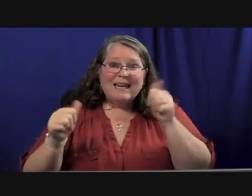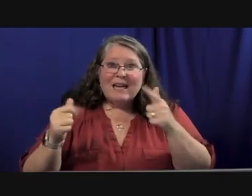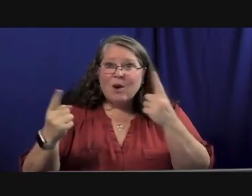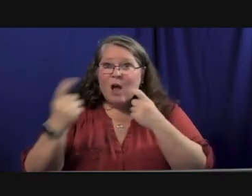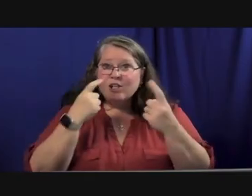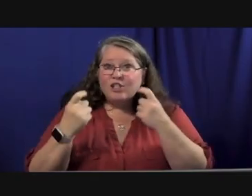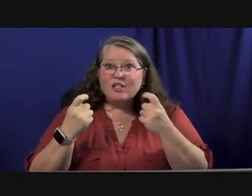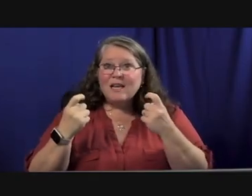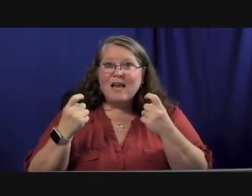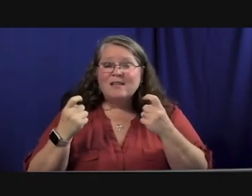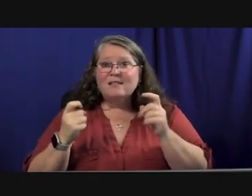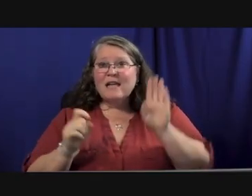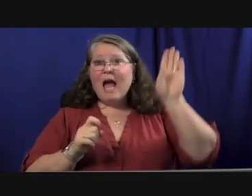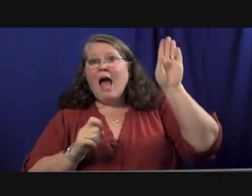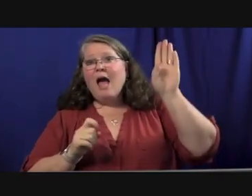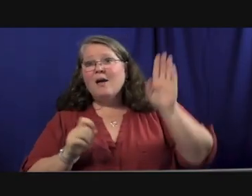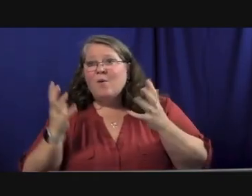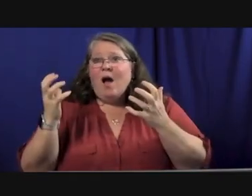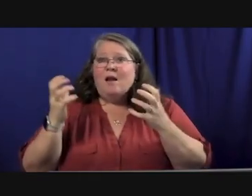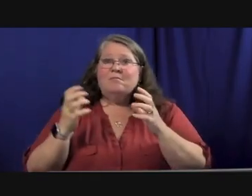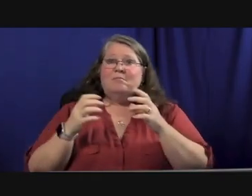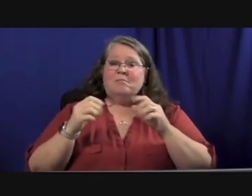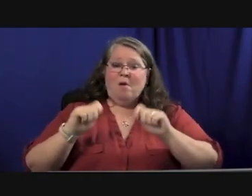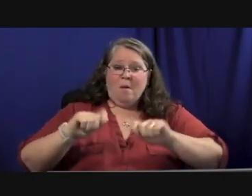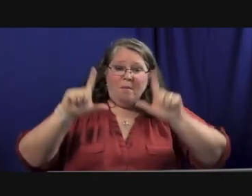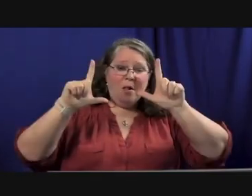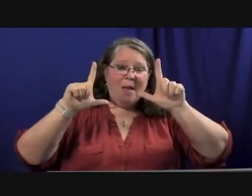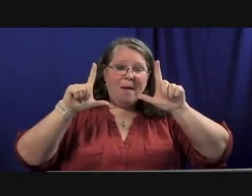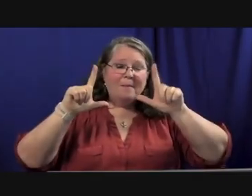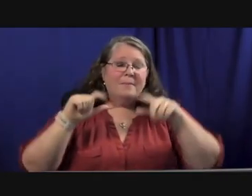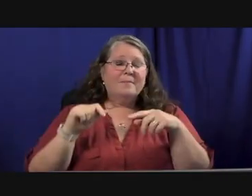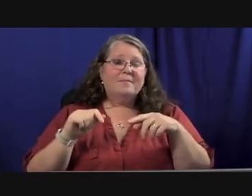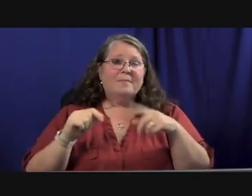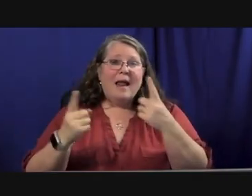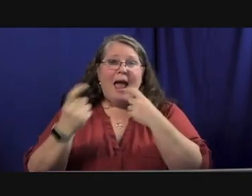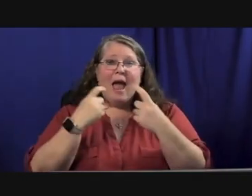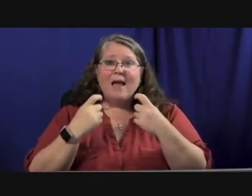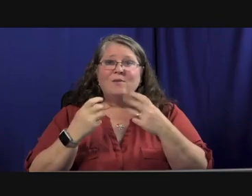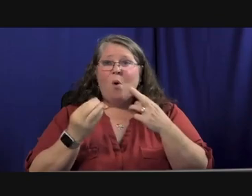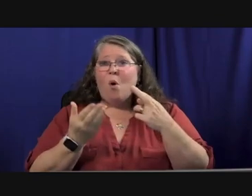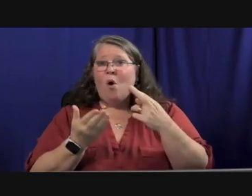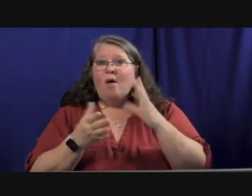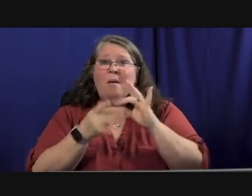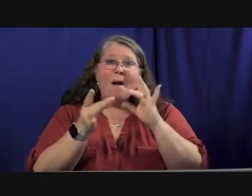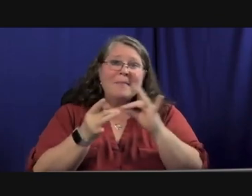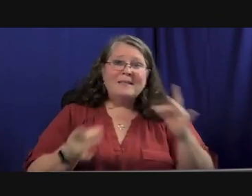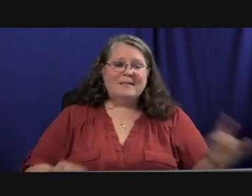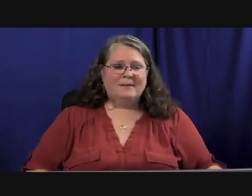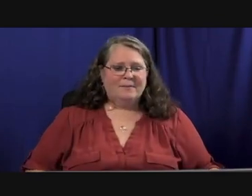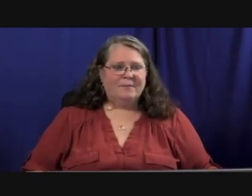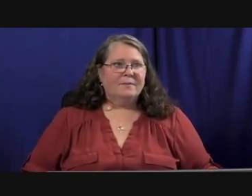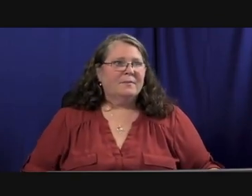All right, so any questions? Anything you'd like to comment on?